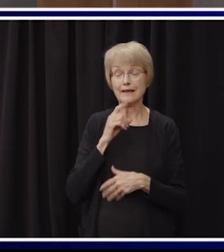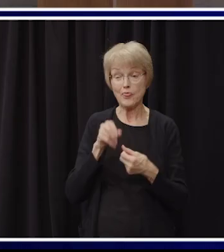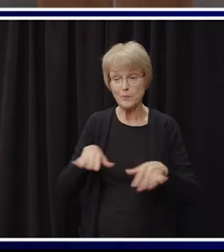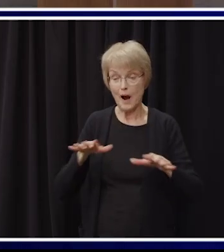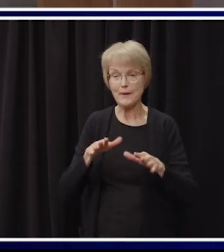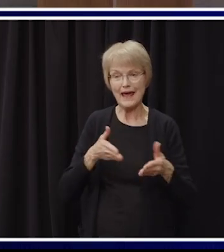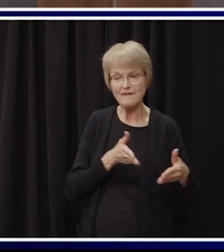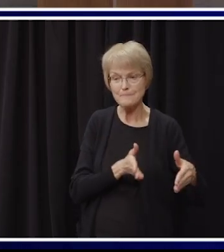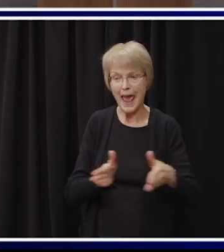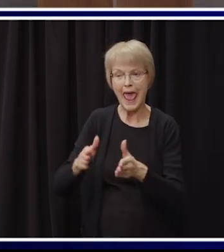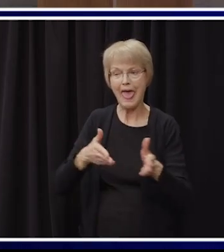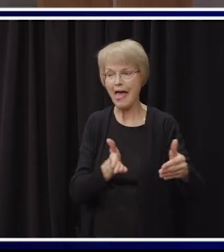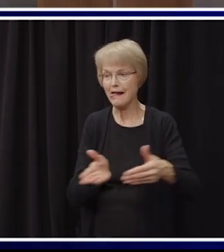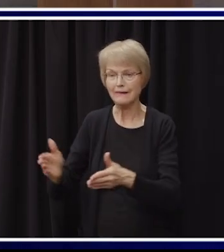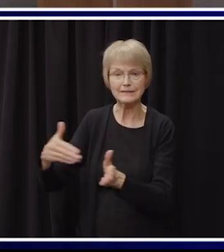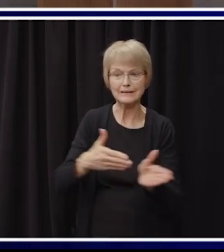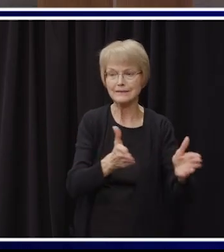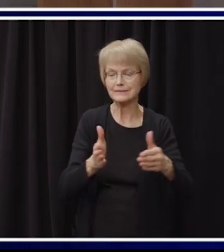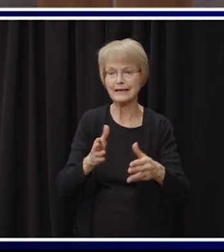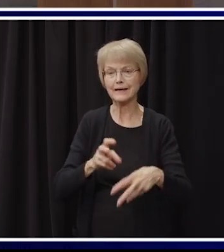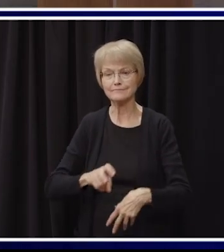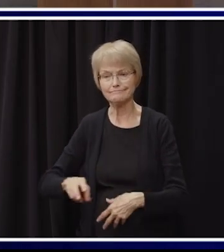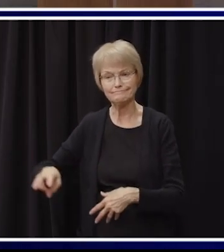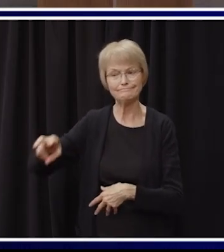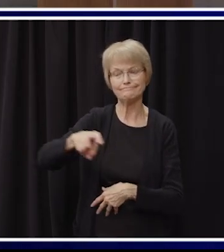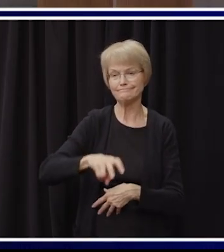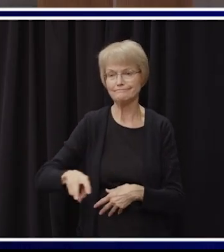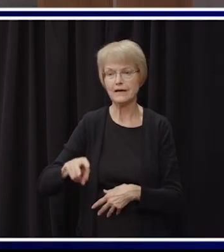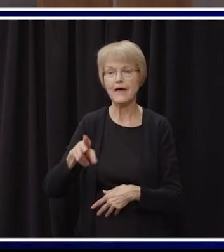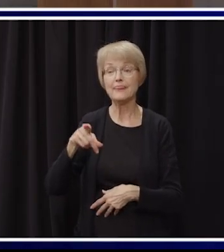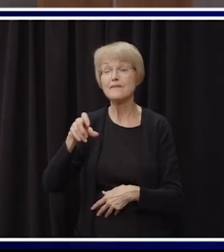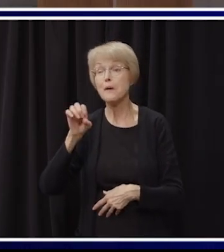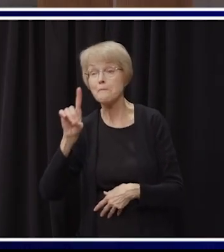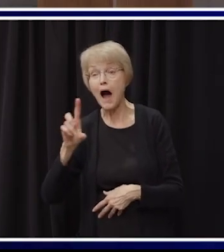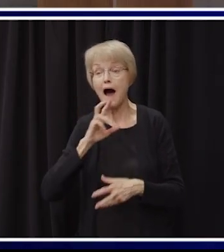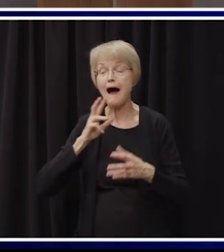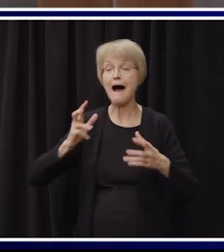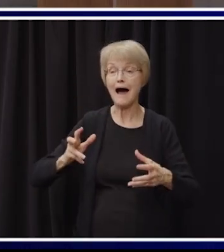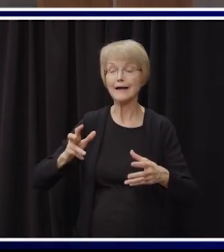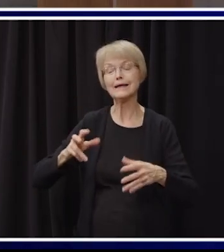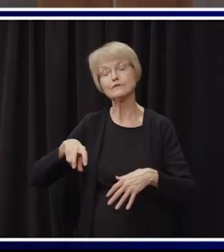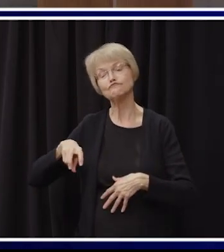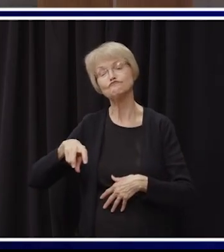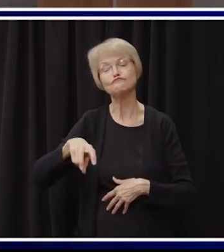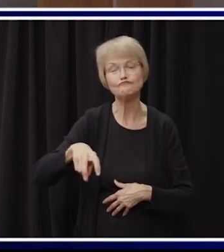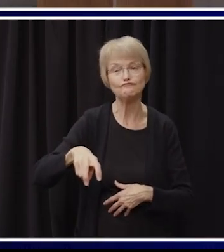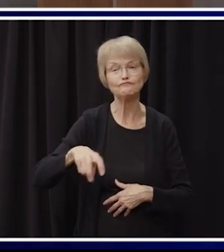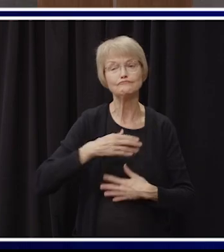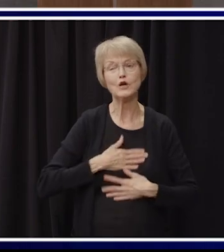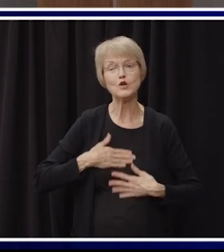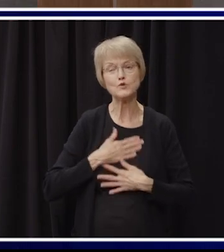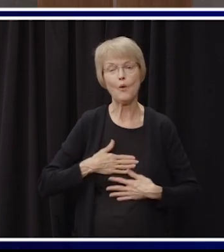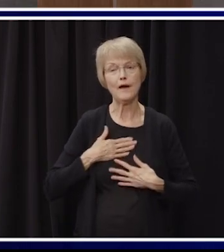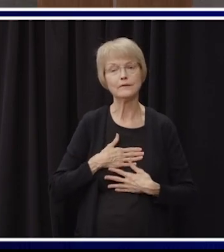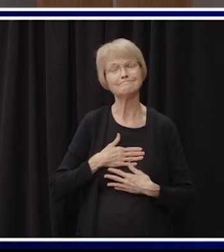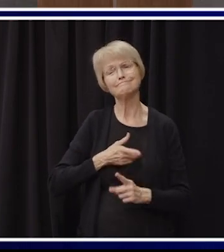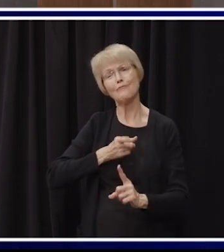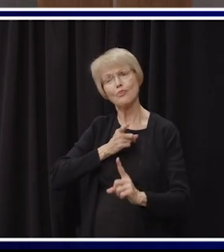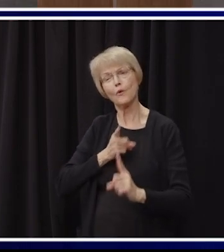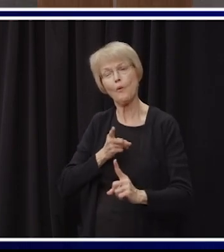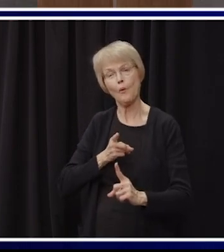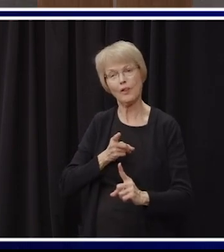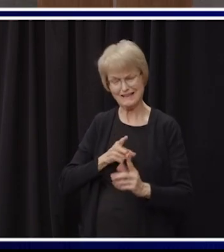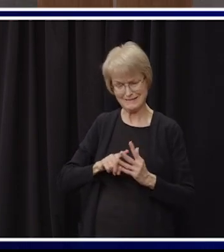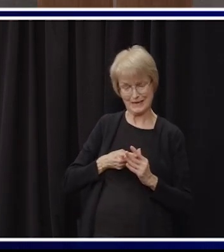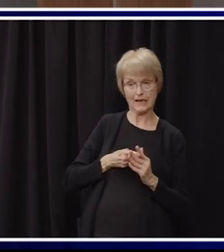property that he'll be able to use. There's a pond on the property that he'll be able to get down to. So it's all about the